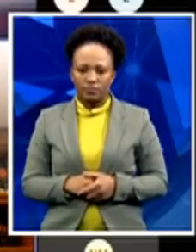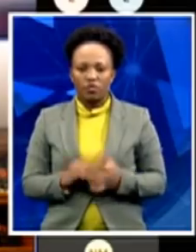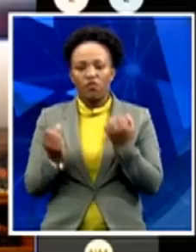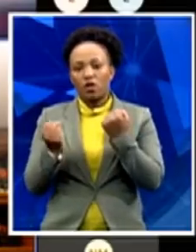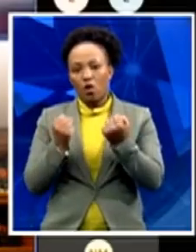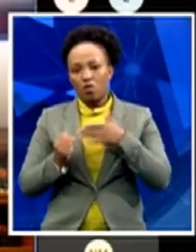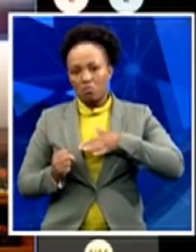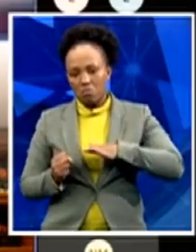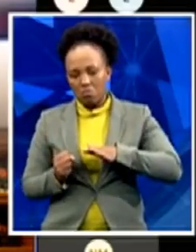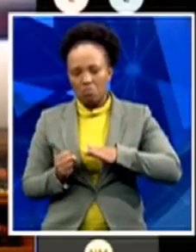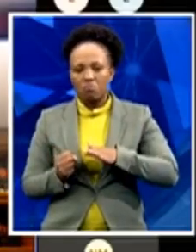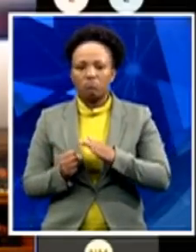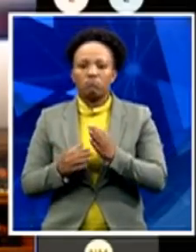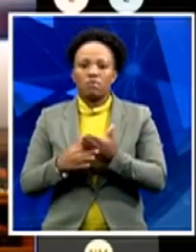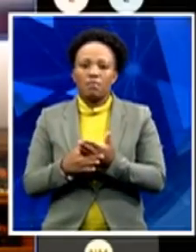I agree.